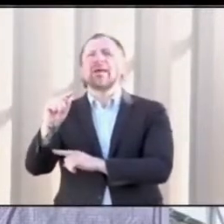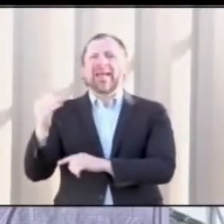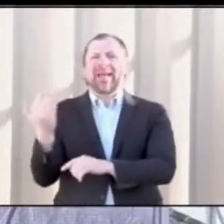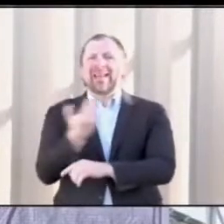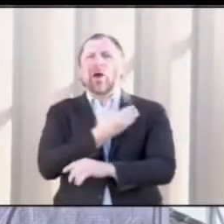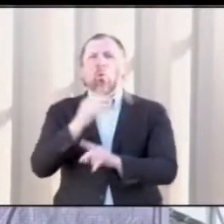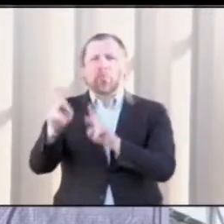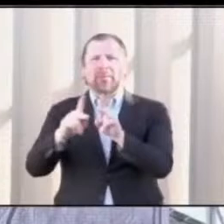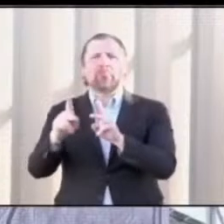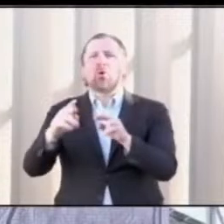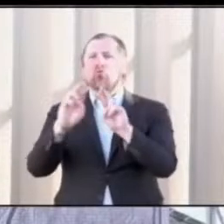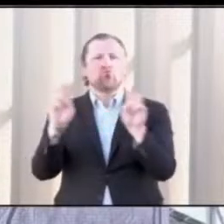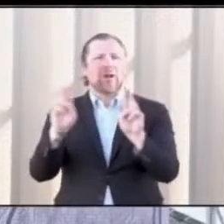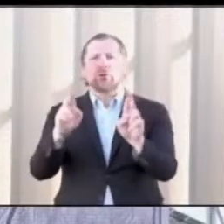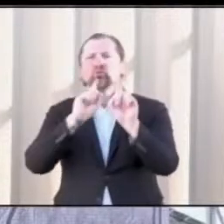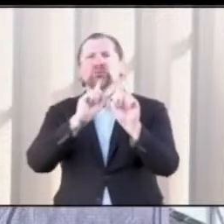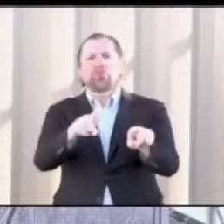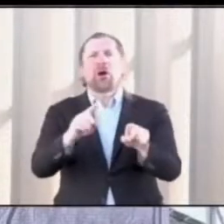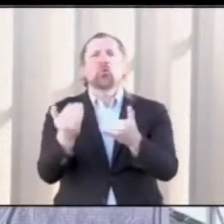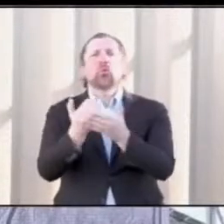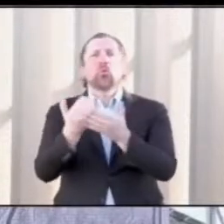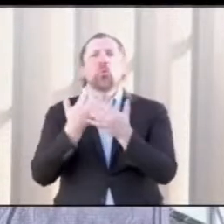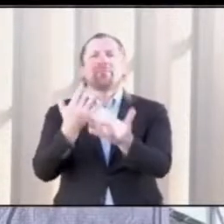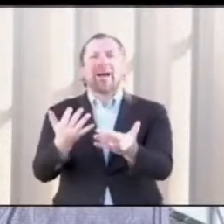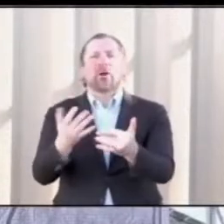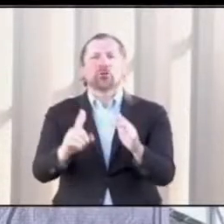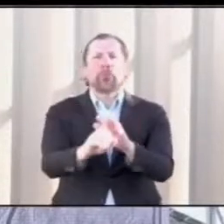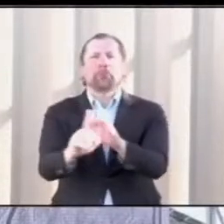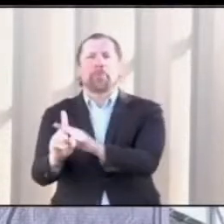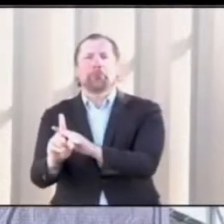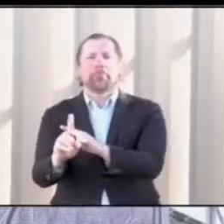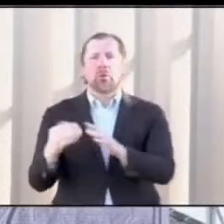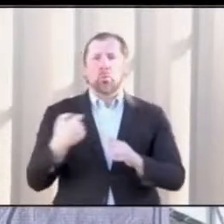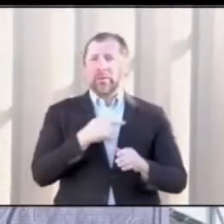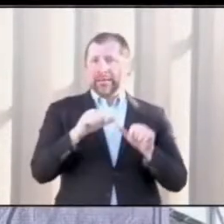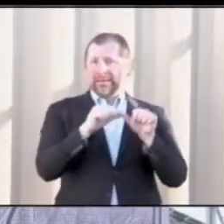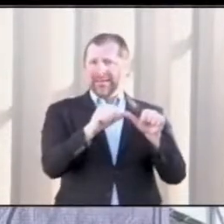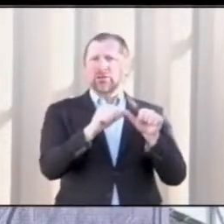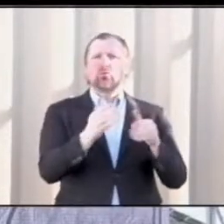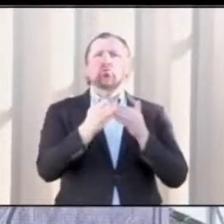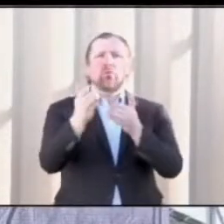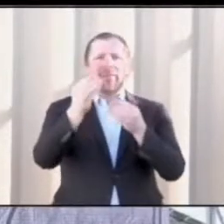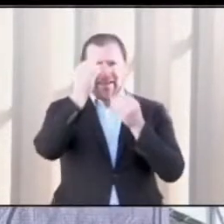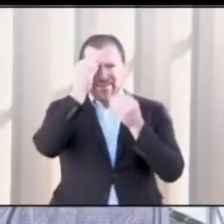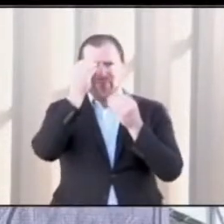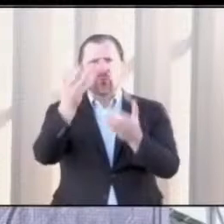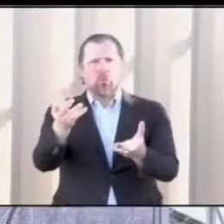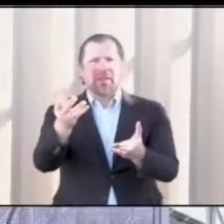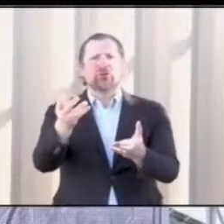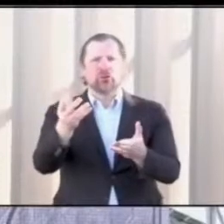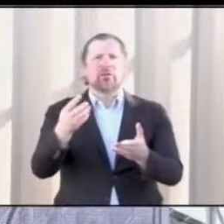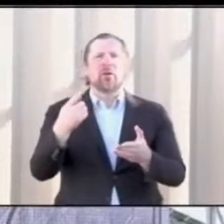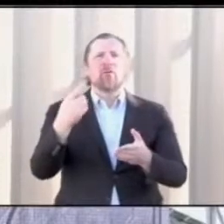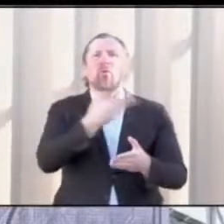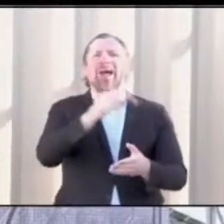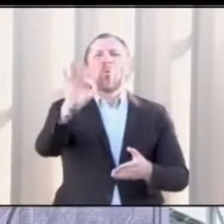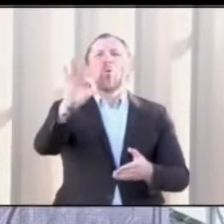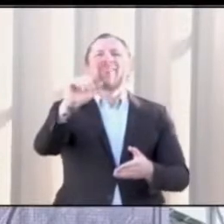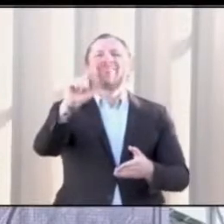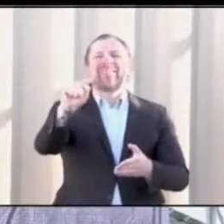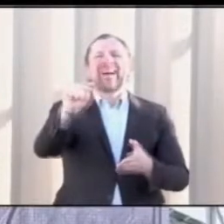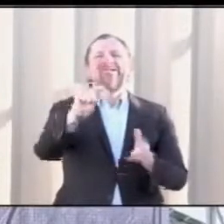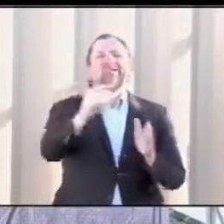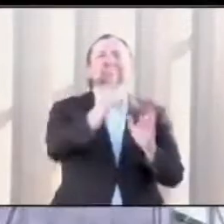respond to any new and emerging fires. We will continue to provide information as we get it from the incident from our fact sheets. We are